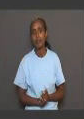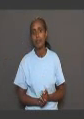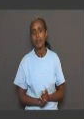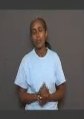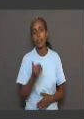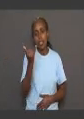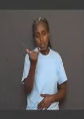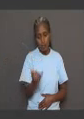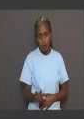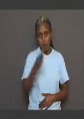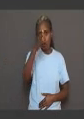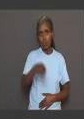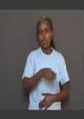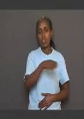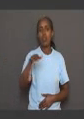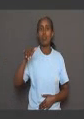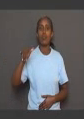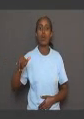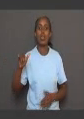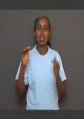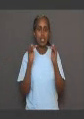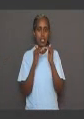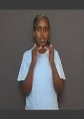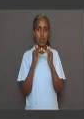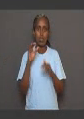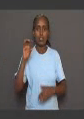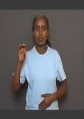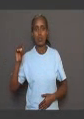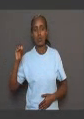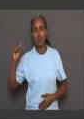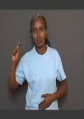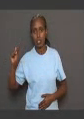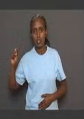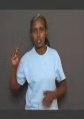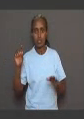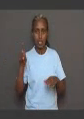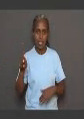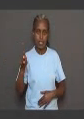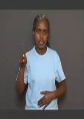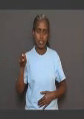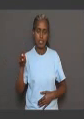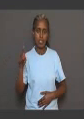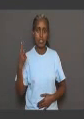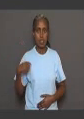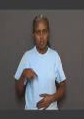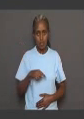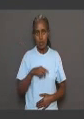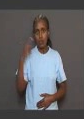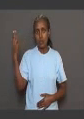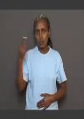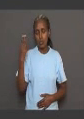To draw the graph of y equals cotangent x, we use